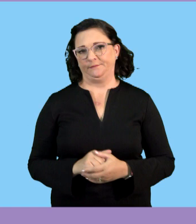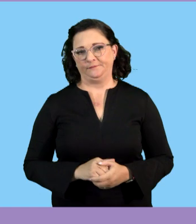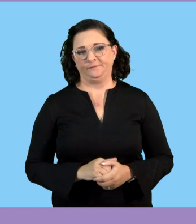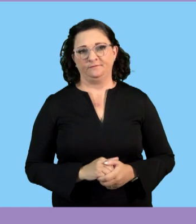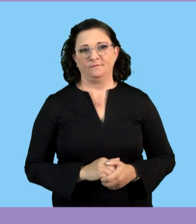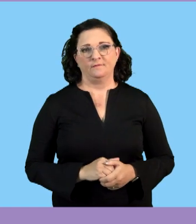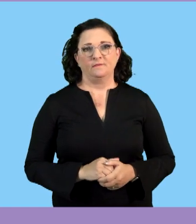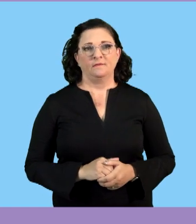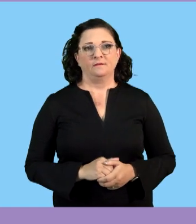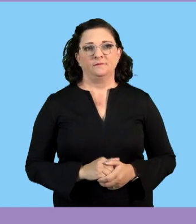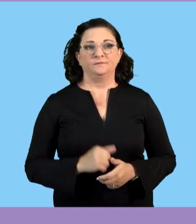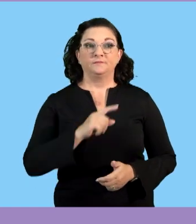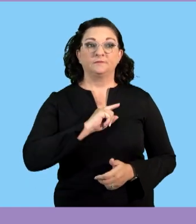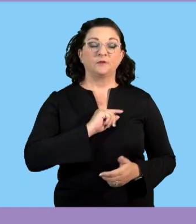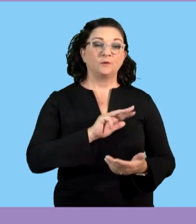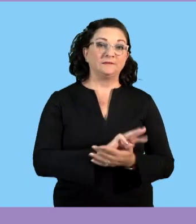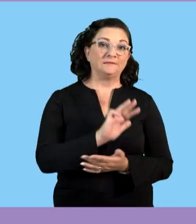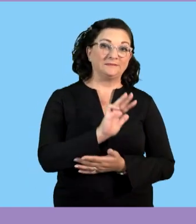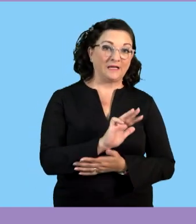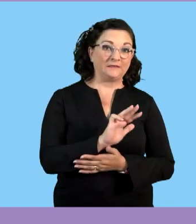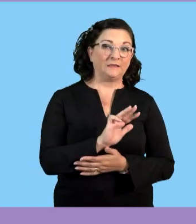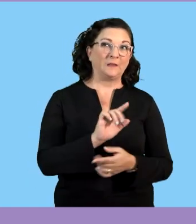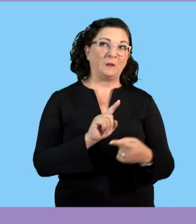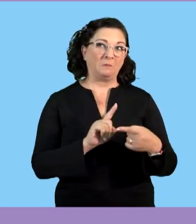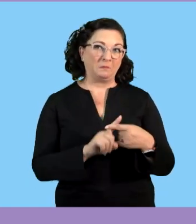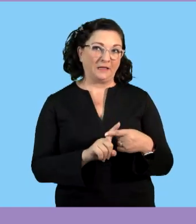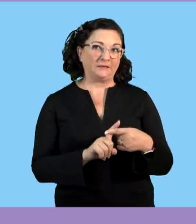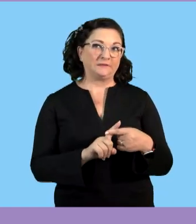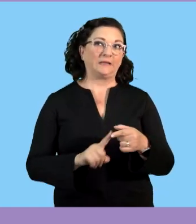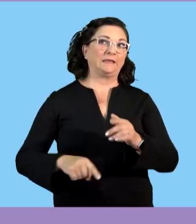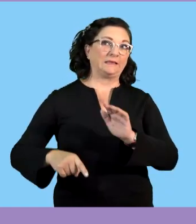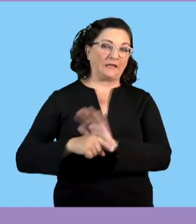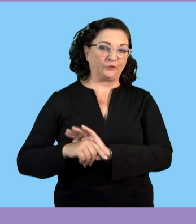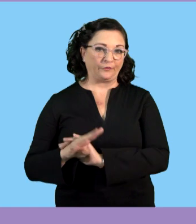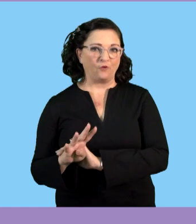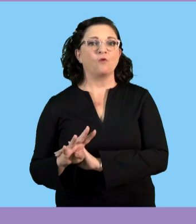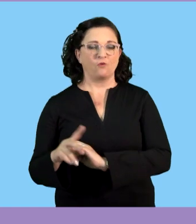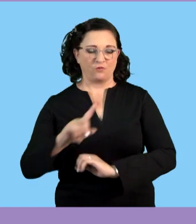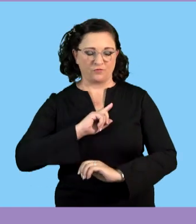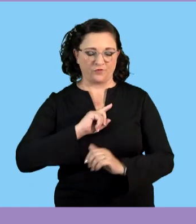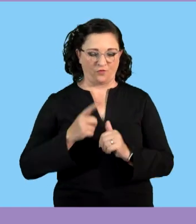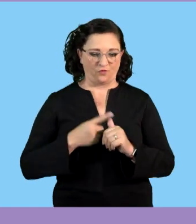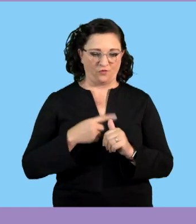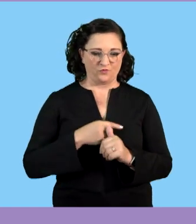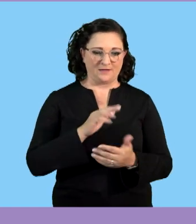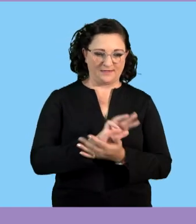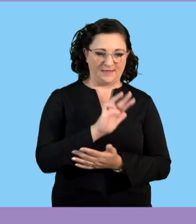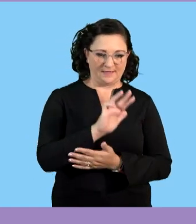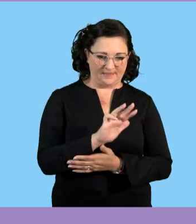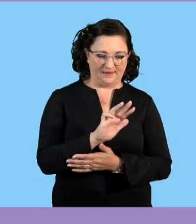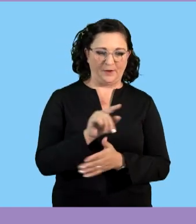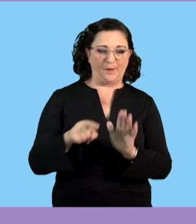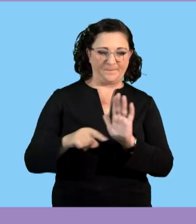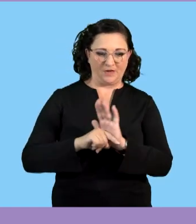the additive inverse of that number. So 19 plus 4 is plus negative 4 is the same as 19